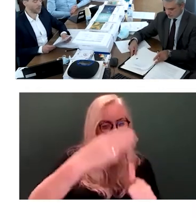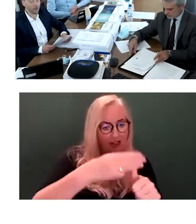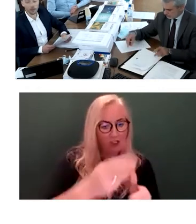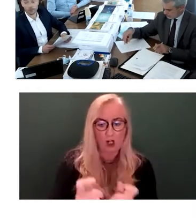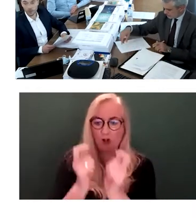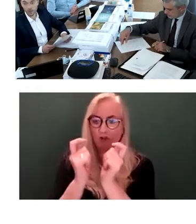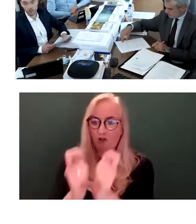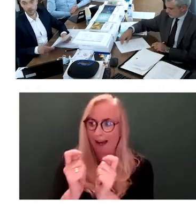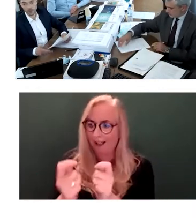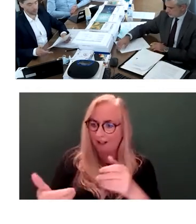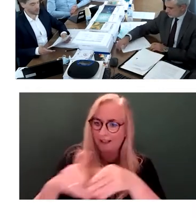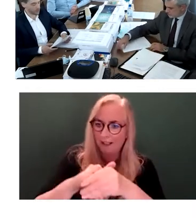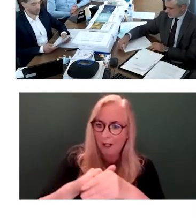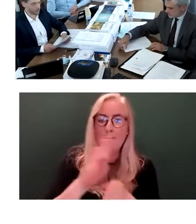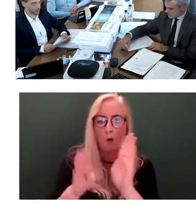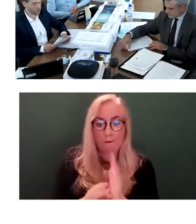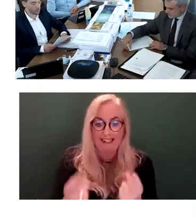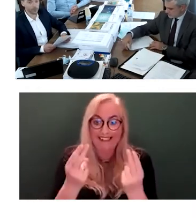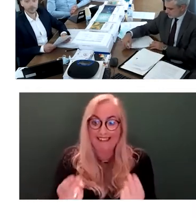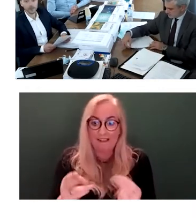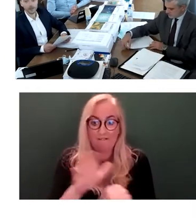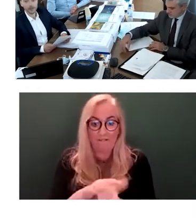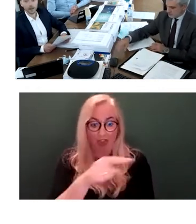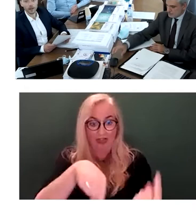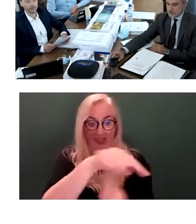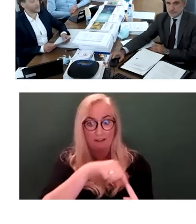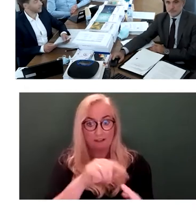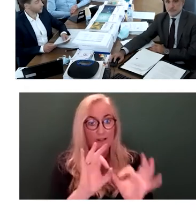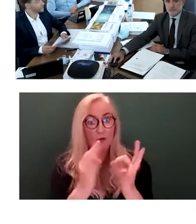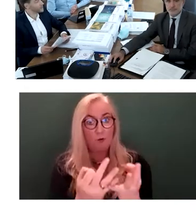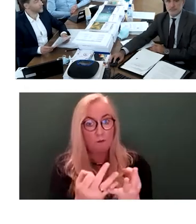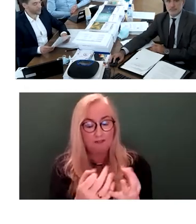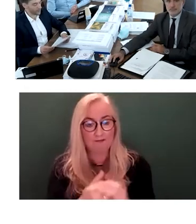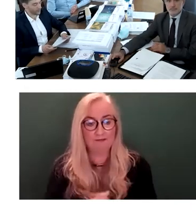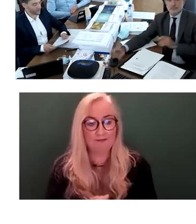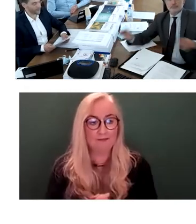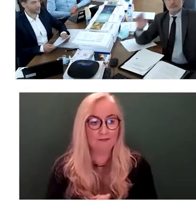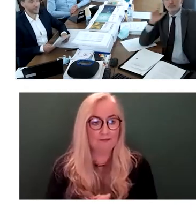participation required for this particular group. Thank you.